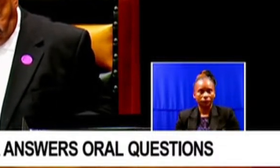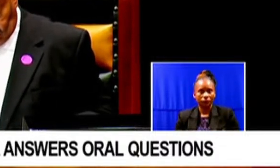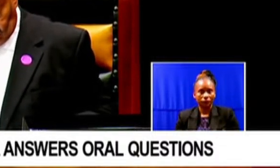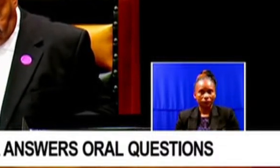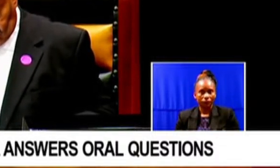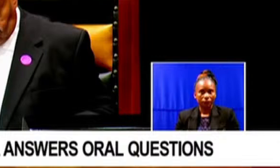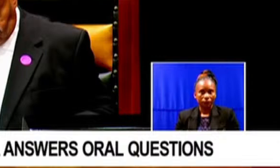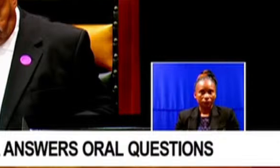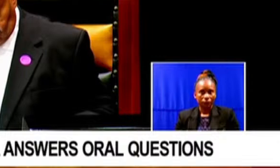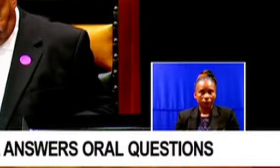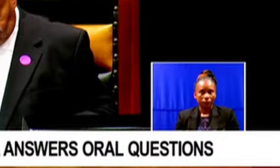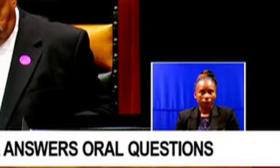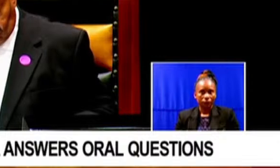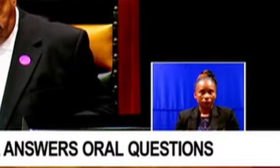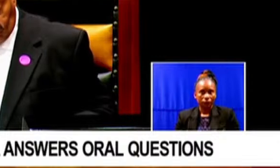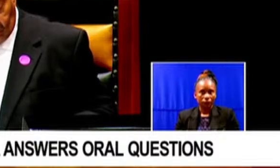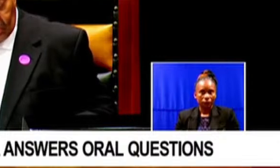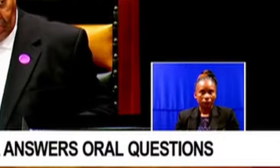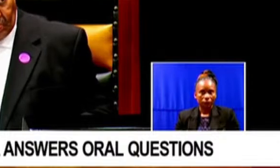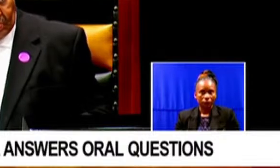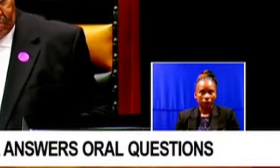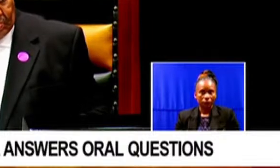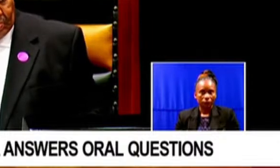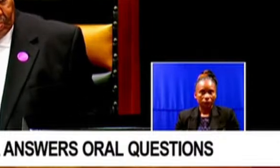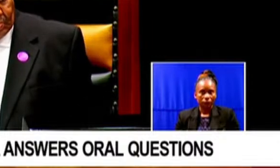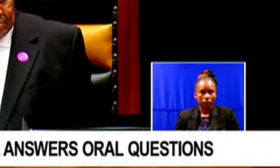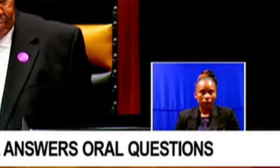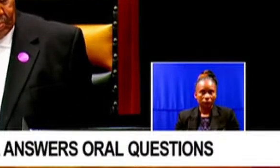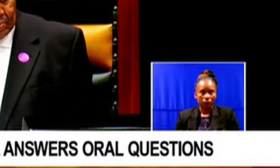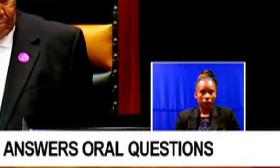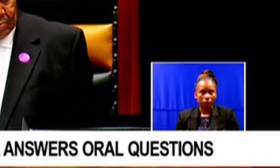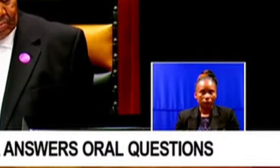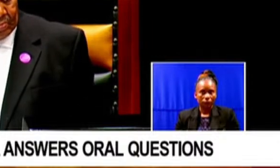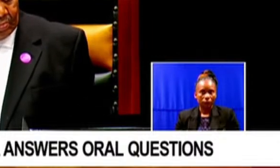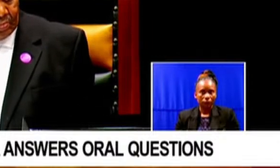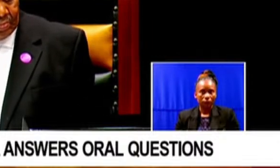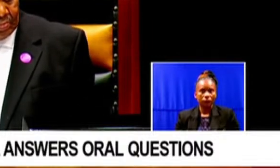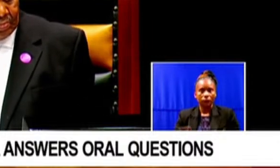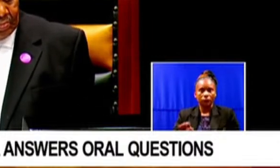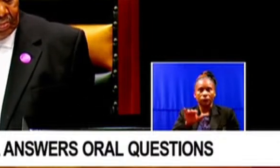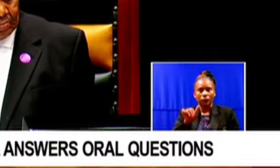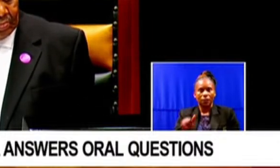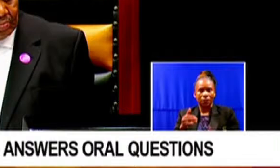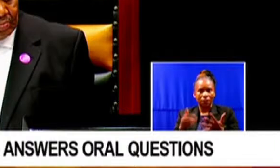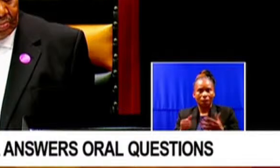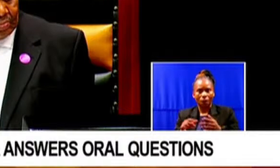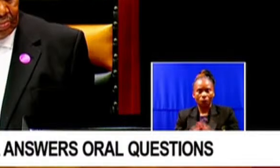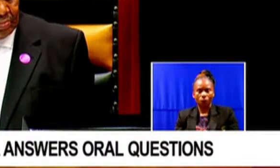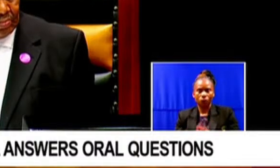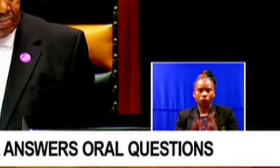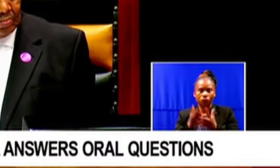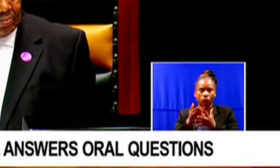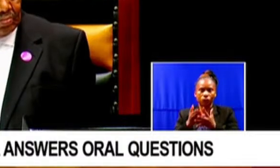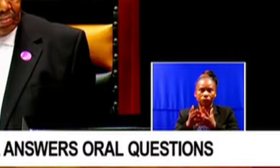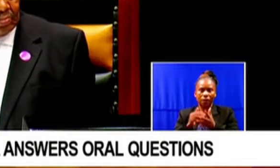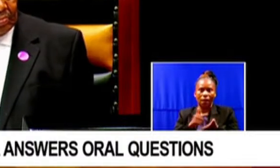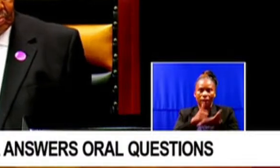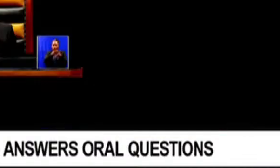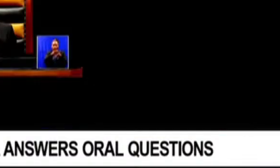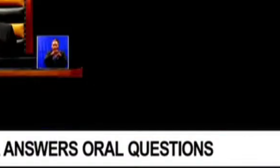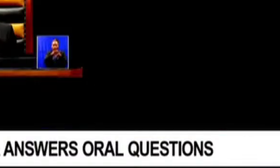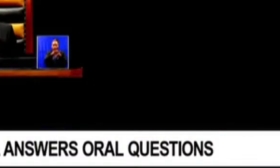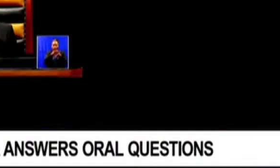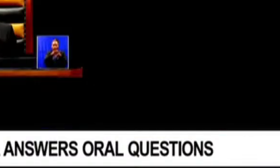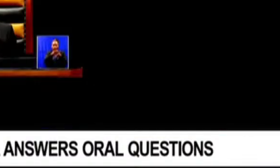as ISIS threatened South Africa against intervening in Mozambique, and there were reports of ISIS training